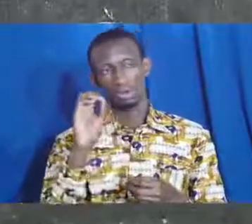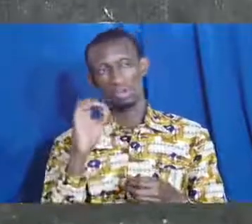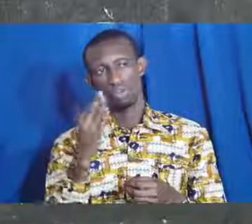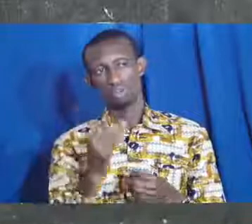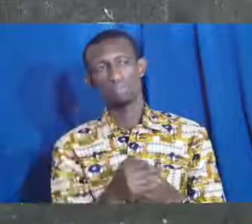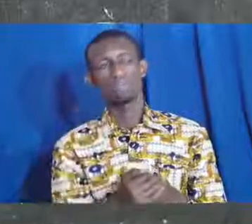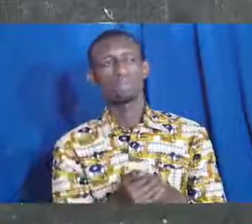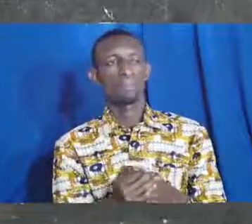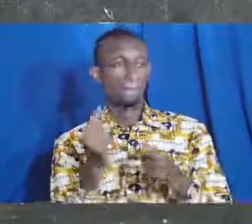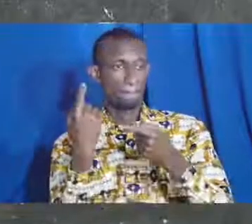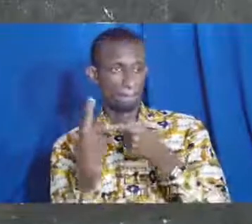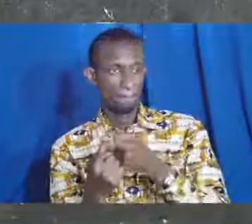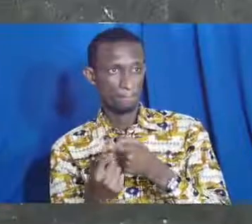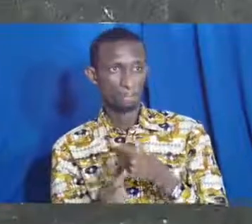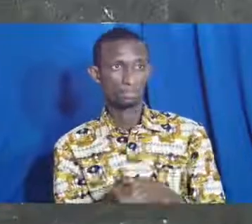Plus potassium